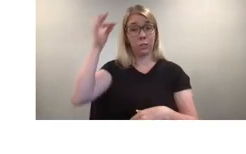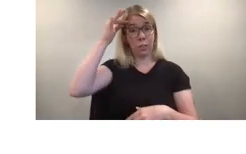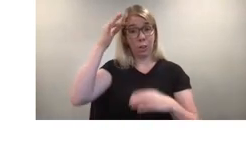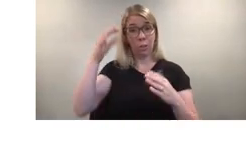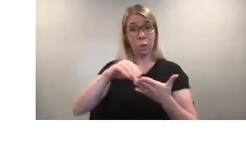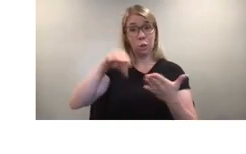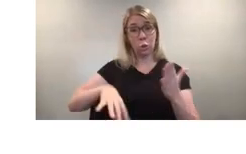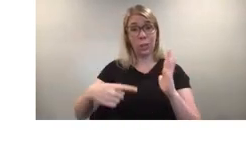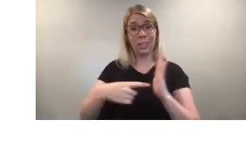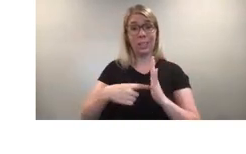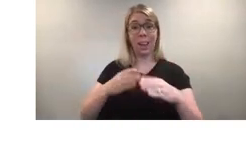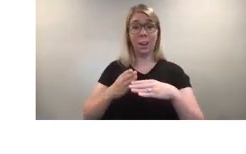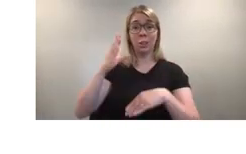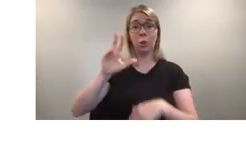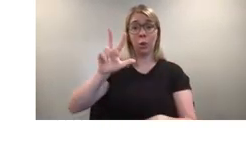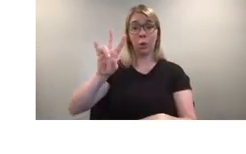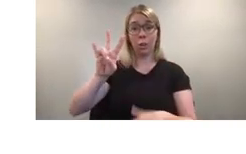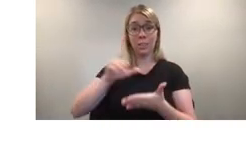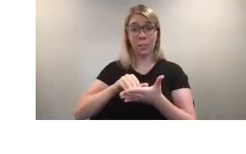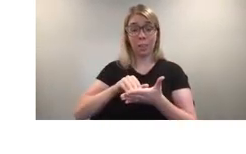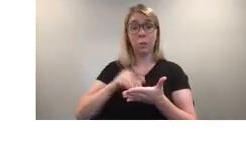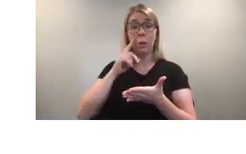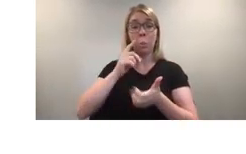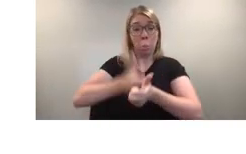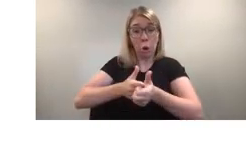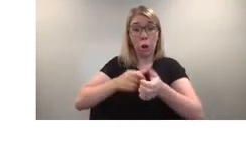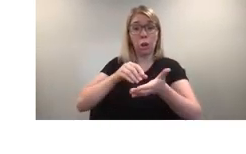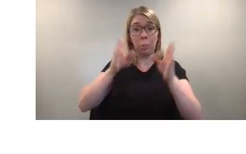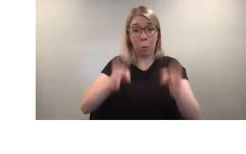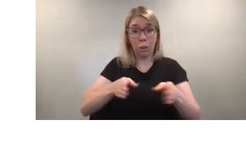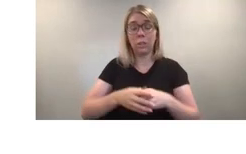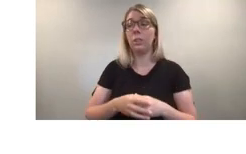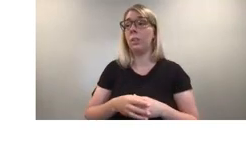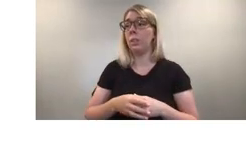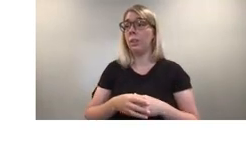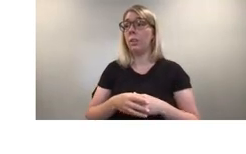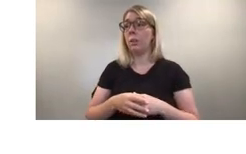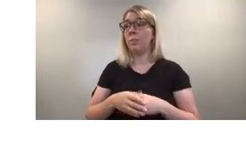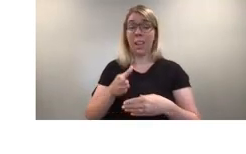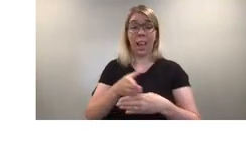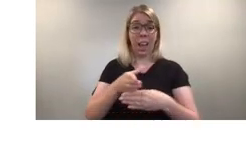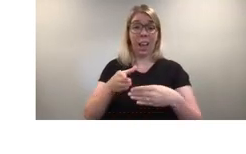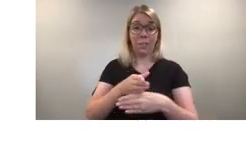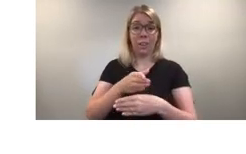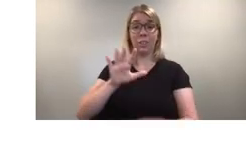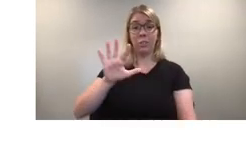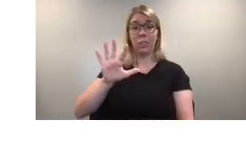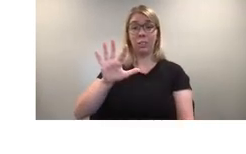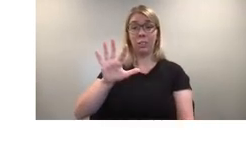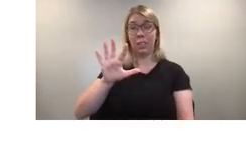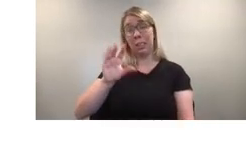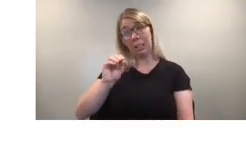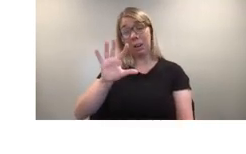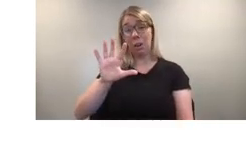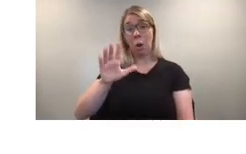over $37,000 per borrower. The fact that private student loan debt averages over $50,000, almost $55,000 per